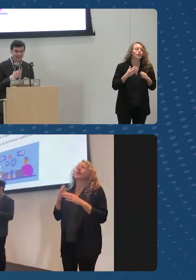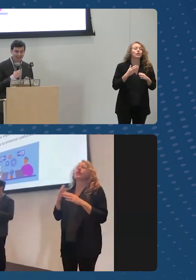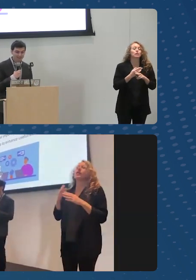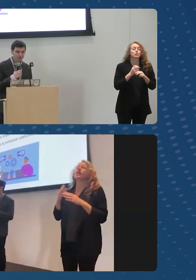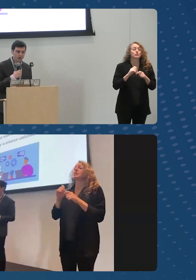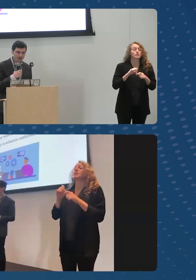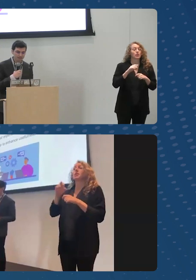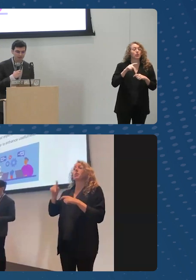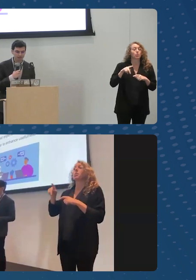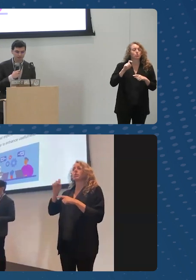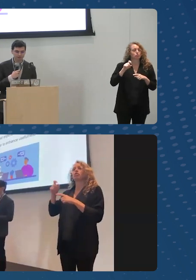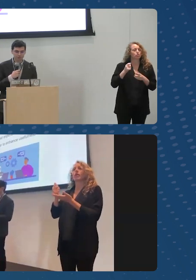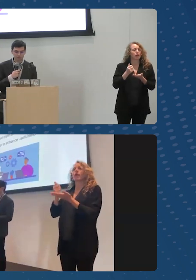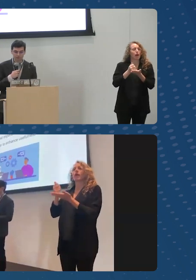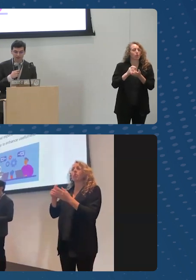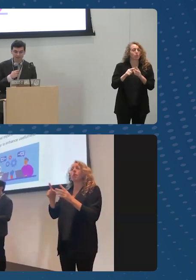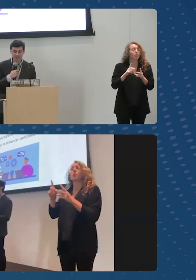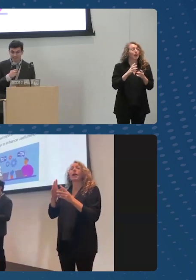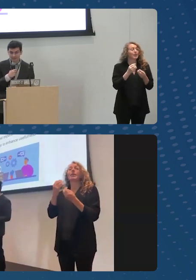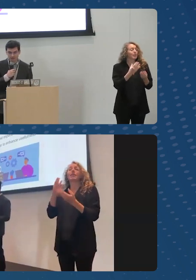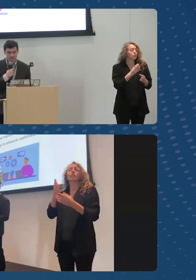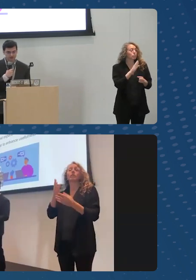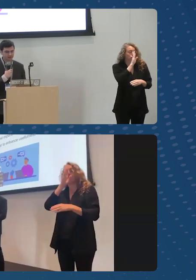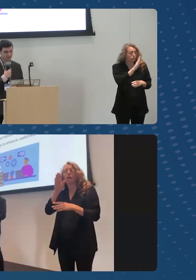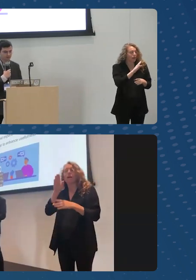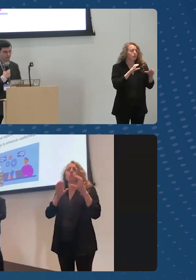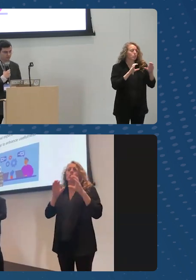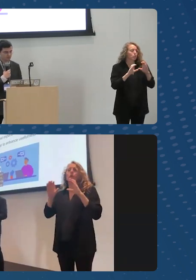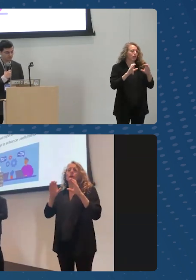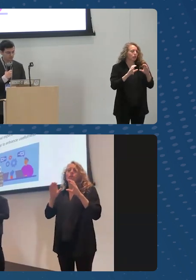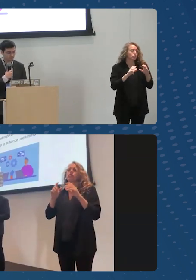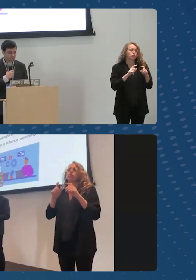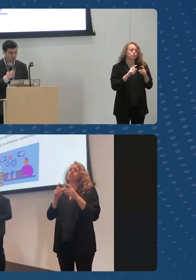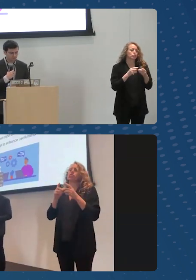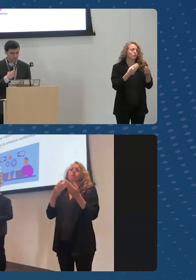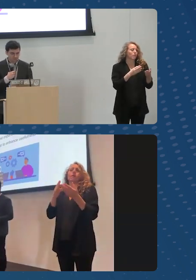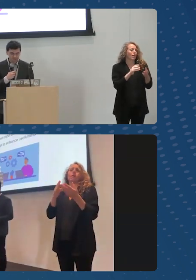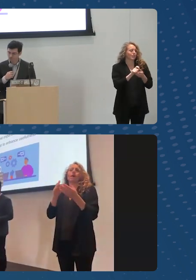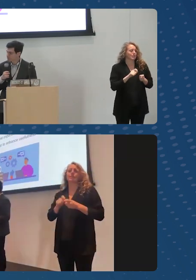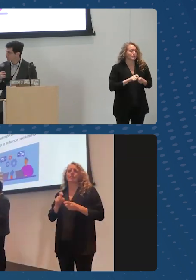content and direct the application to provide the details they need the most.